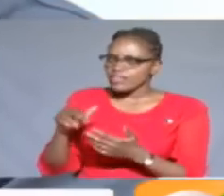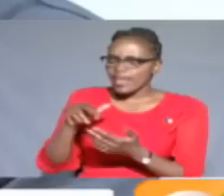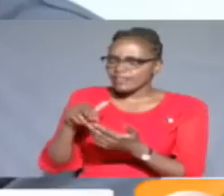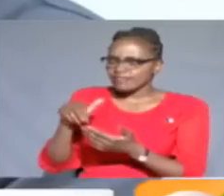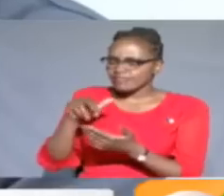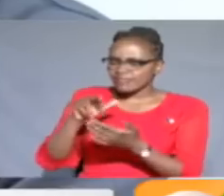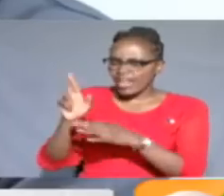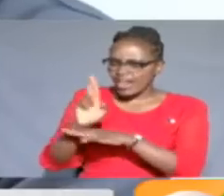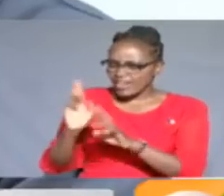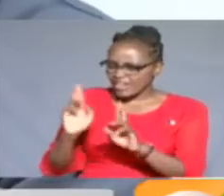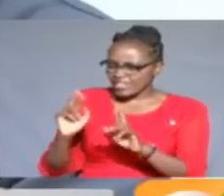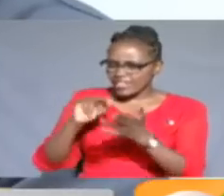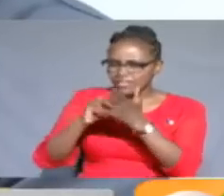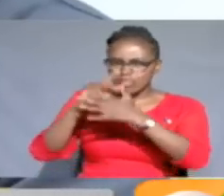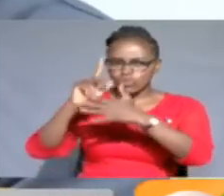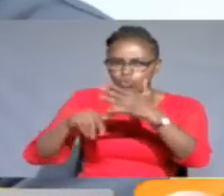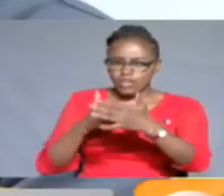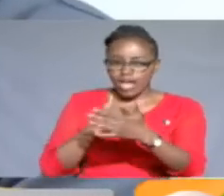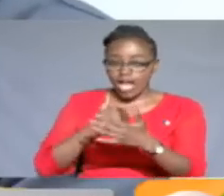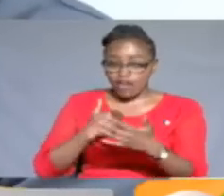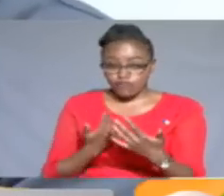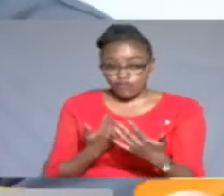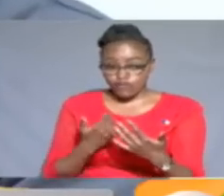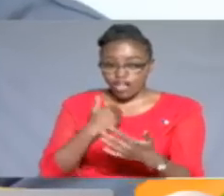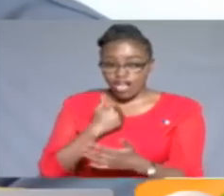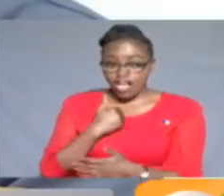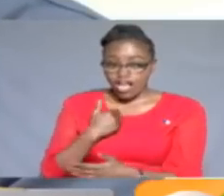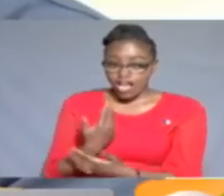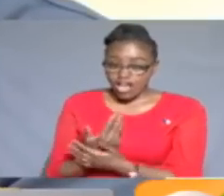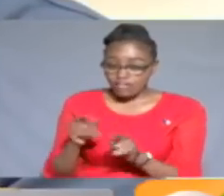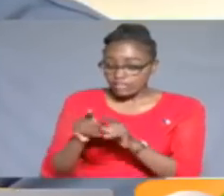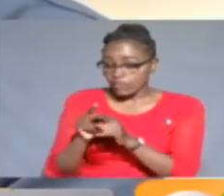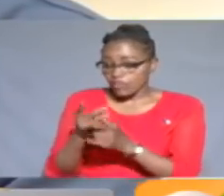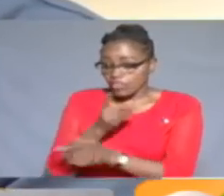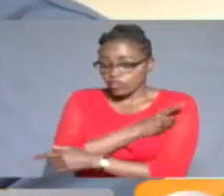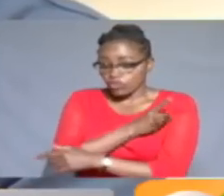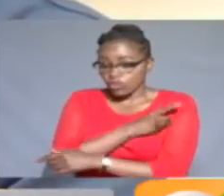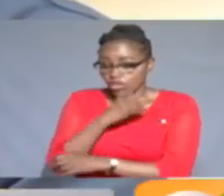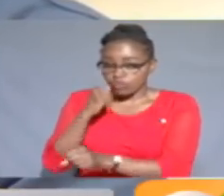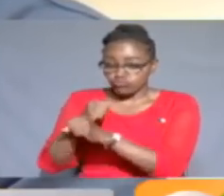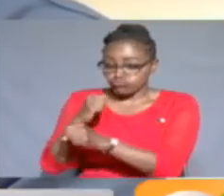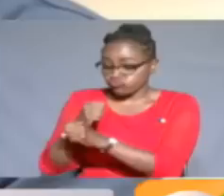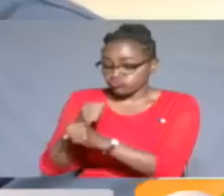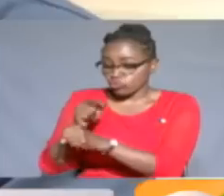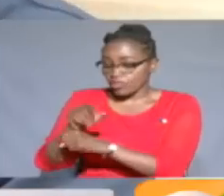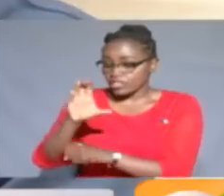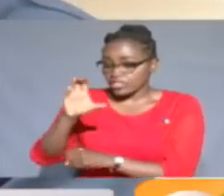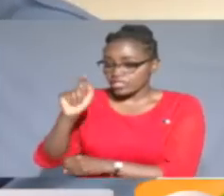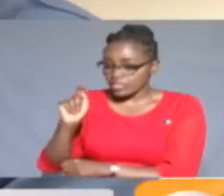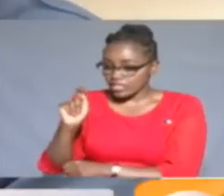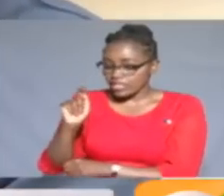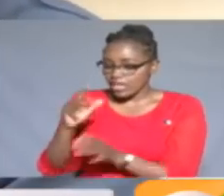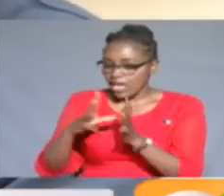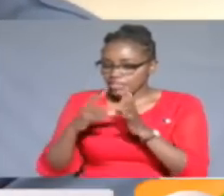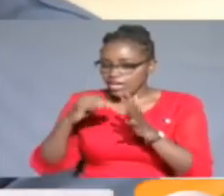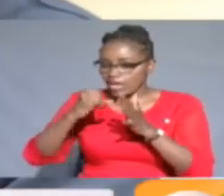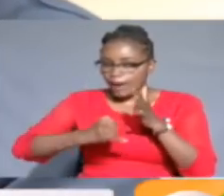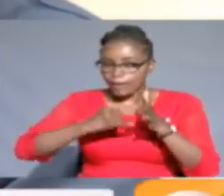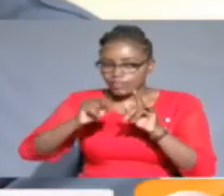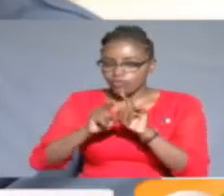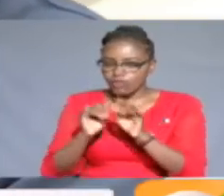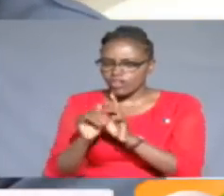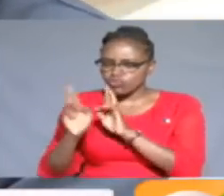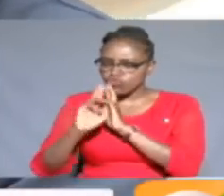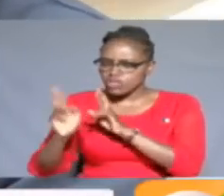Ground readiness means that you have the radiologist, like you're saying, to operate the CT scan machine or to report the images from the CT